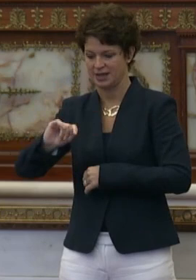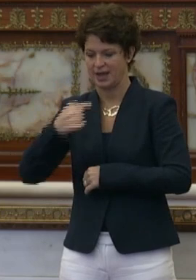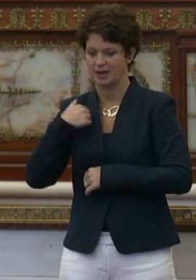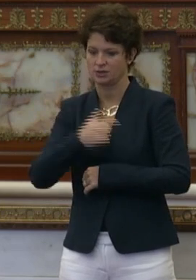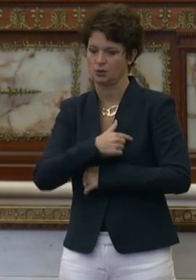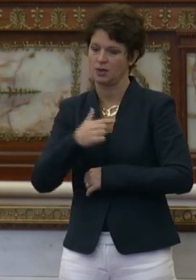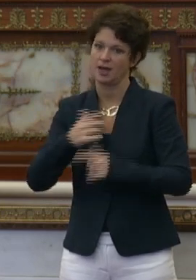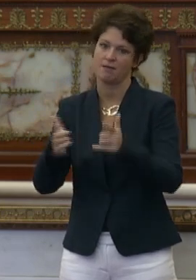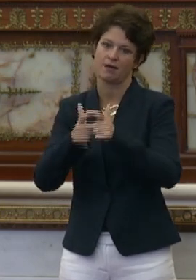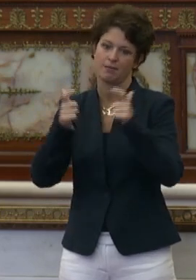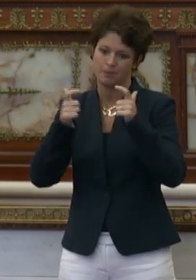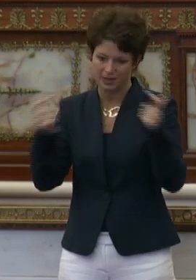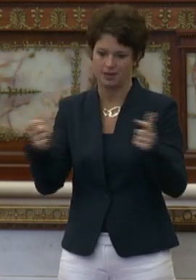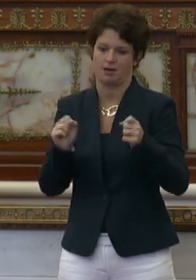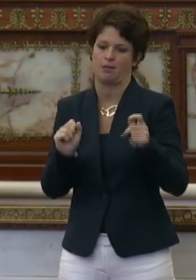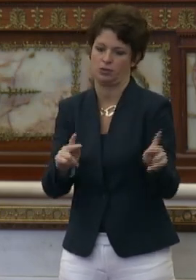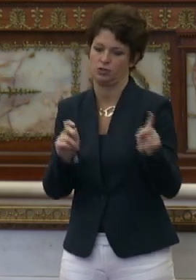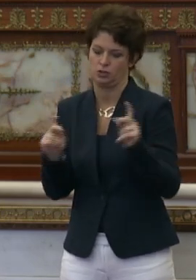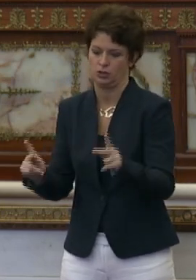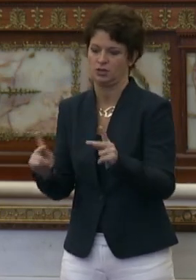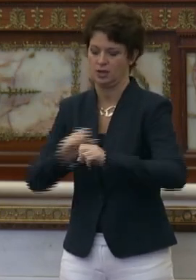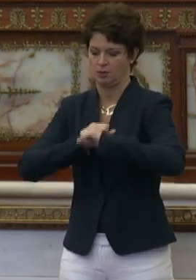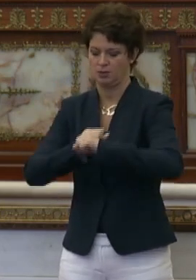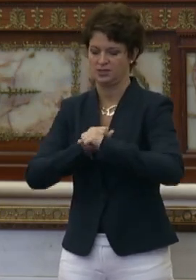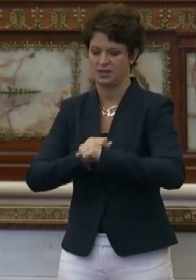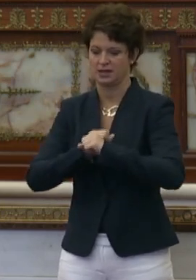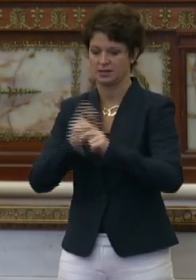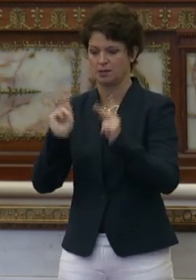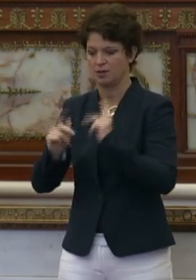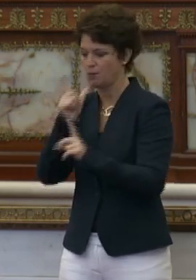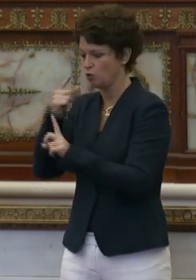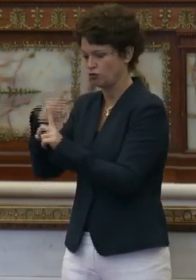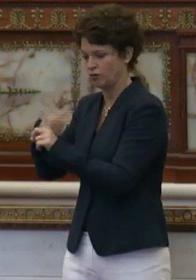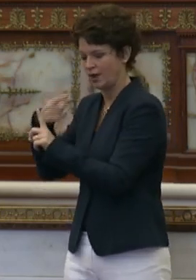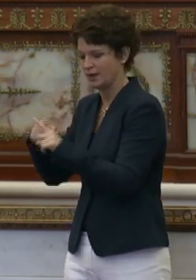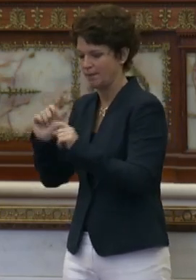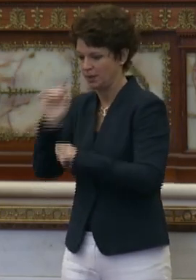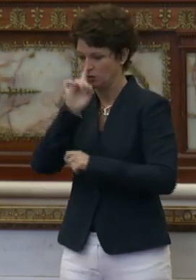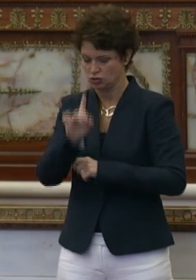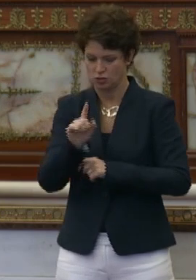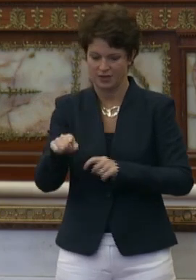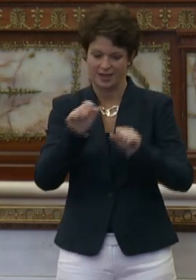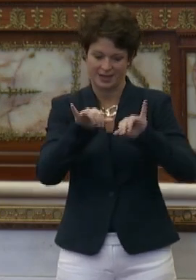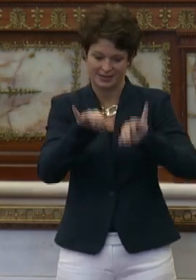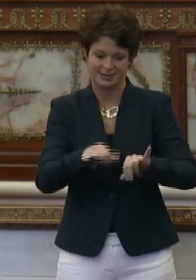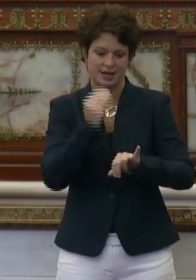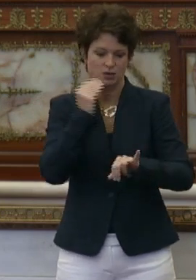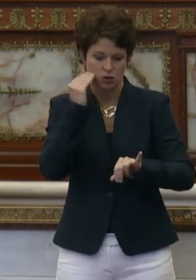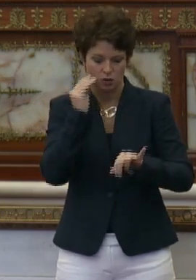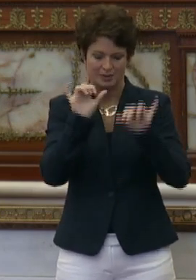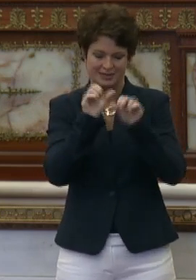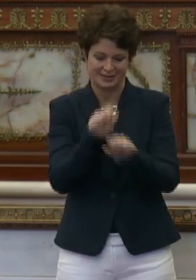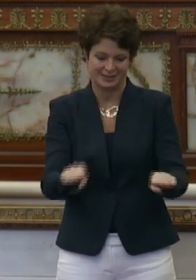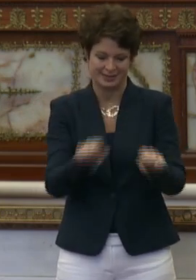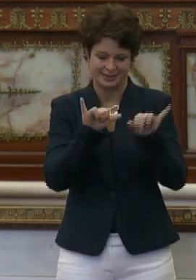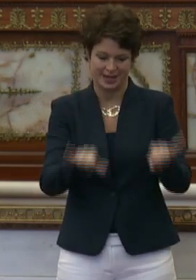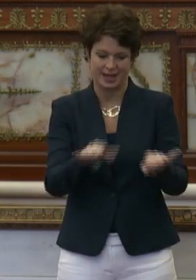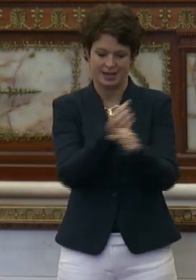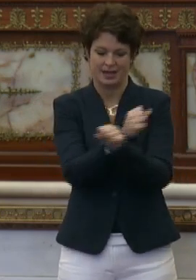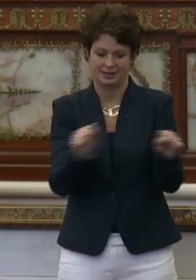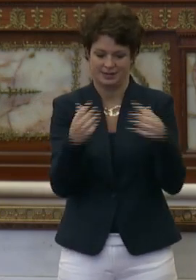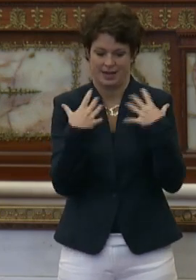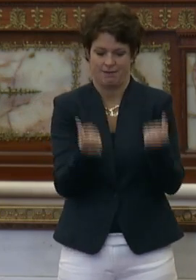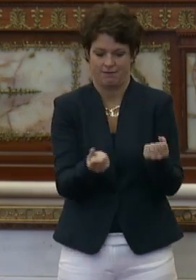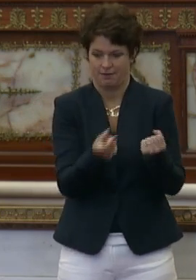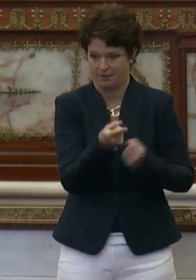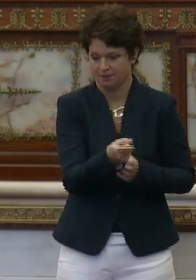an enormous opportunity to protect our city's renters and ensure they can remain safe and healthy at home.